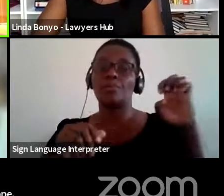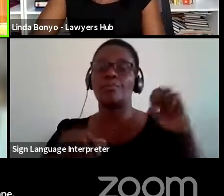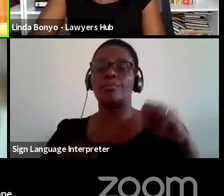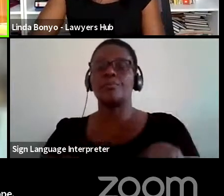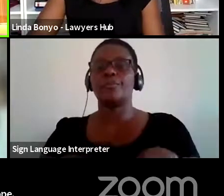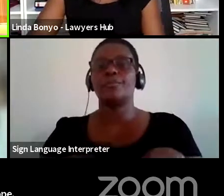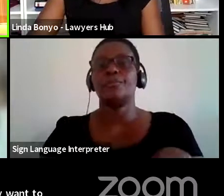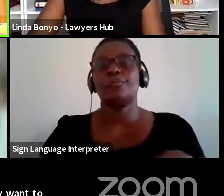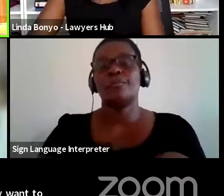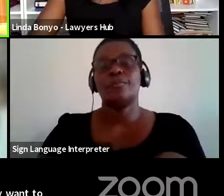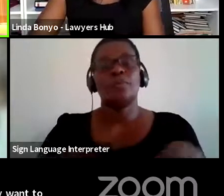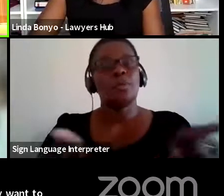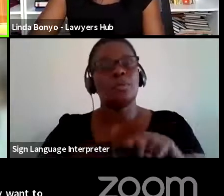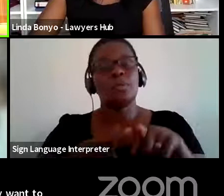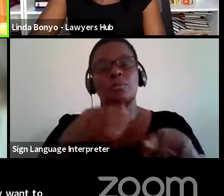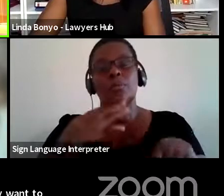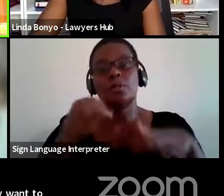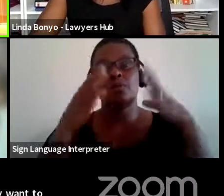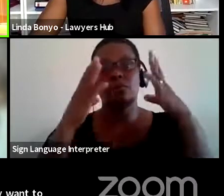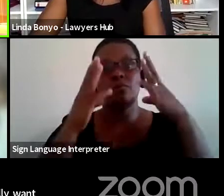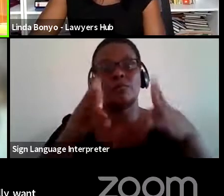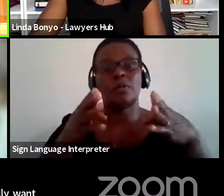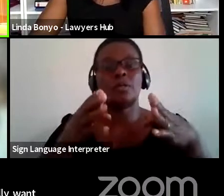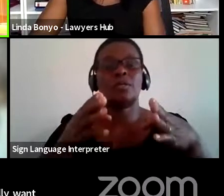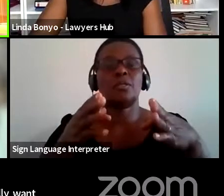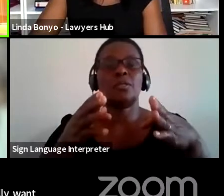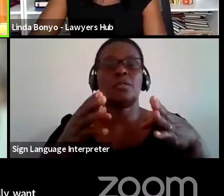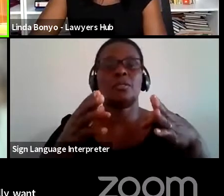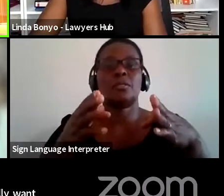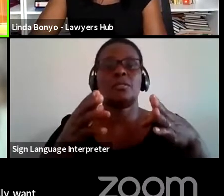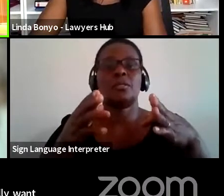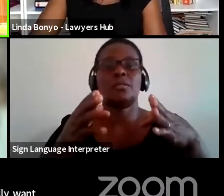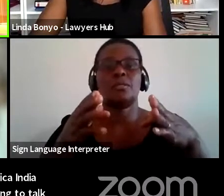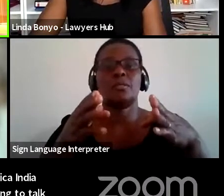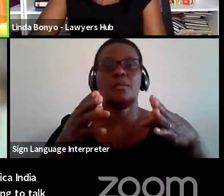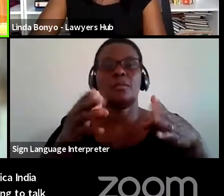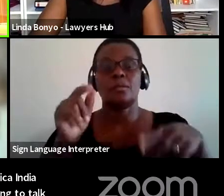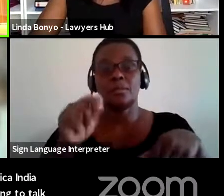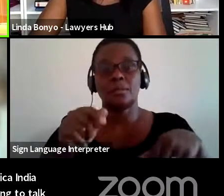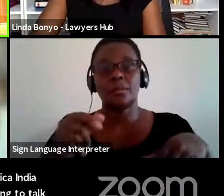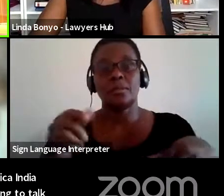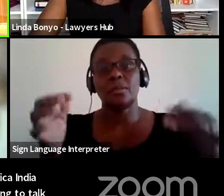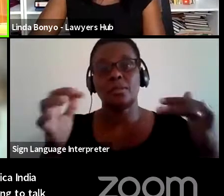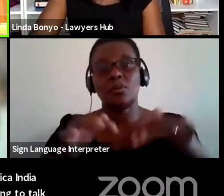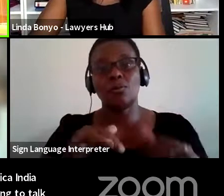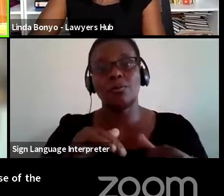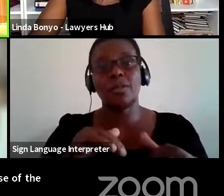to focus on today, because of the nature of this conference, is the feedbacks